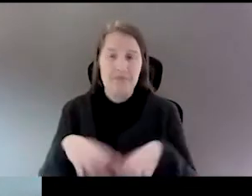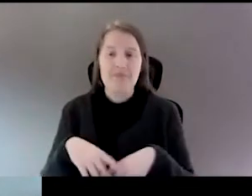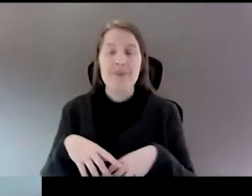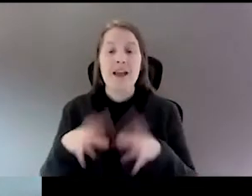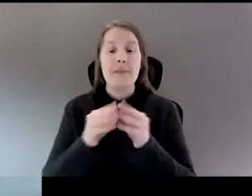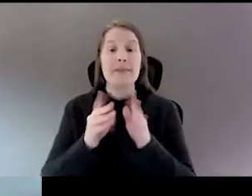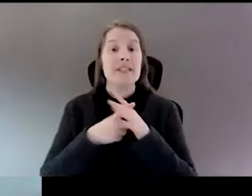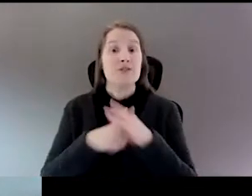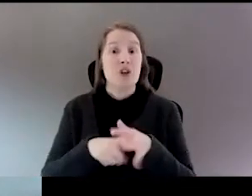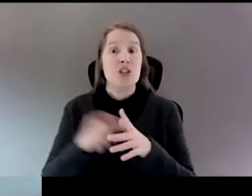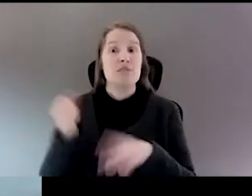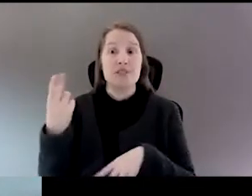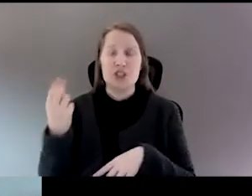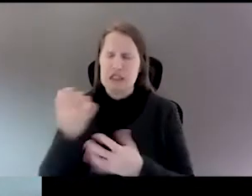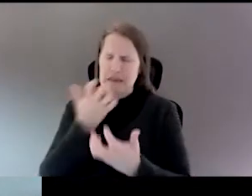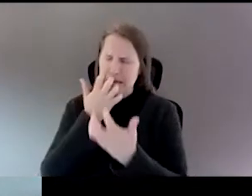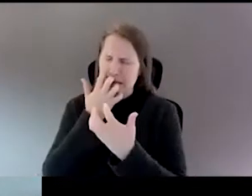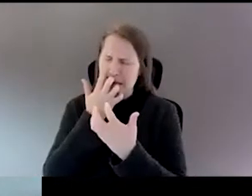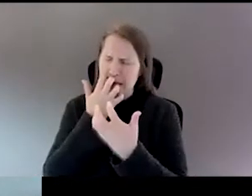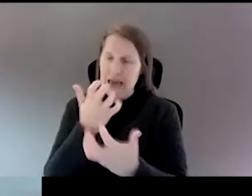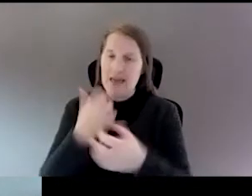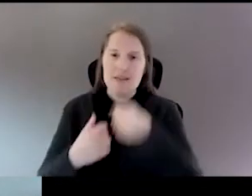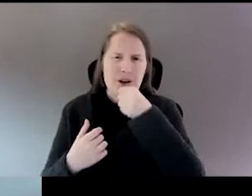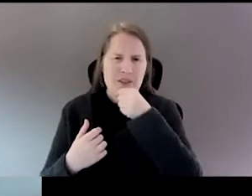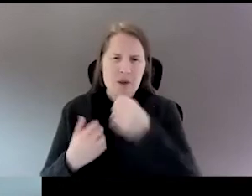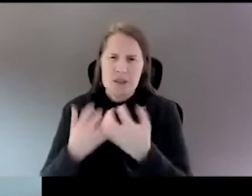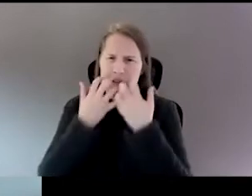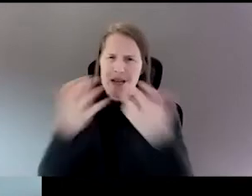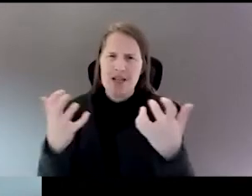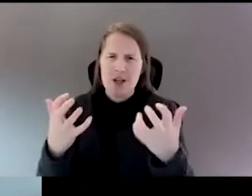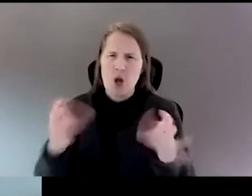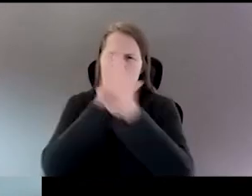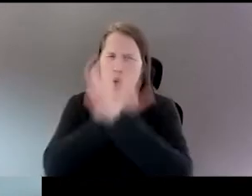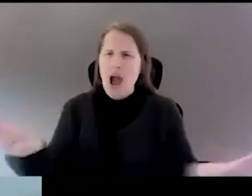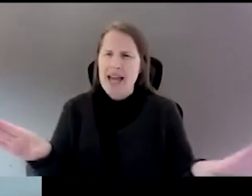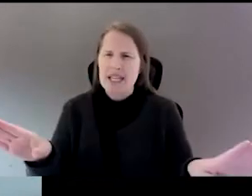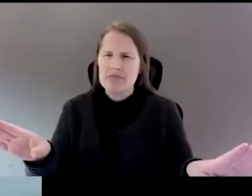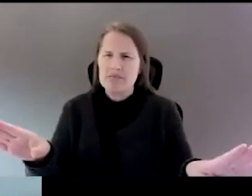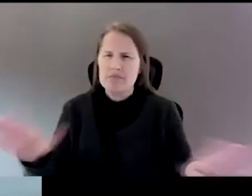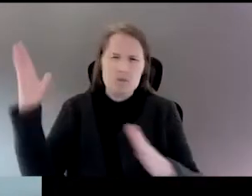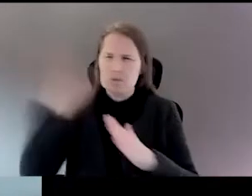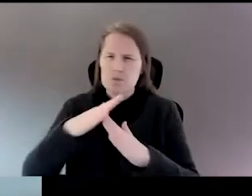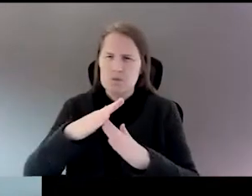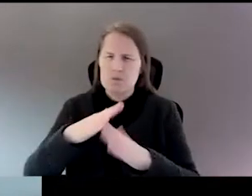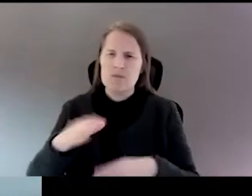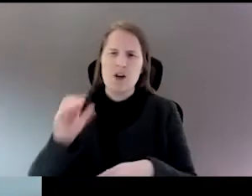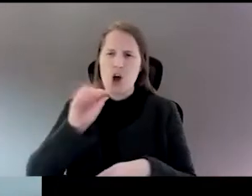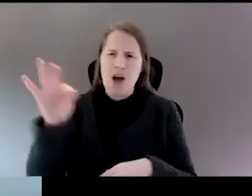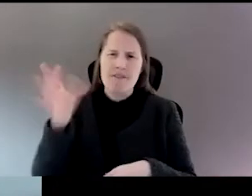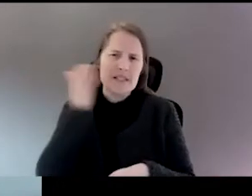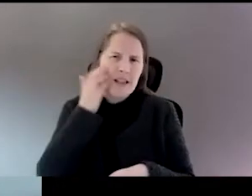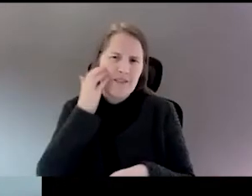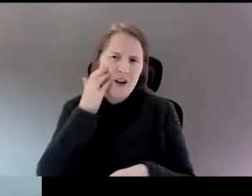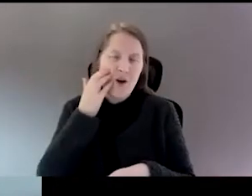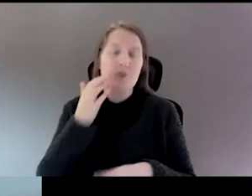will yell into the microphone, "Quiet," and turn off your cell phones. And everybody who